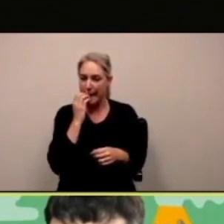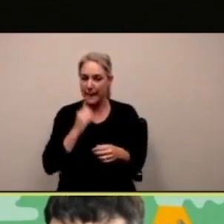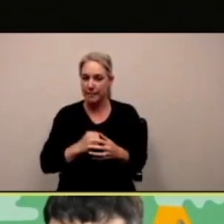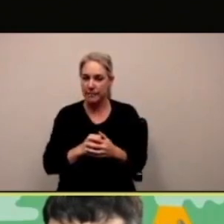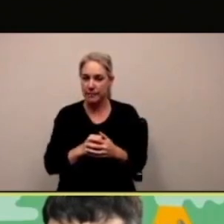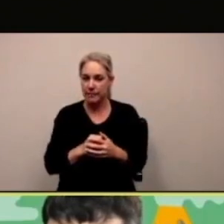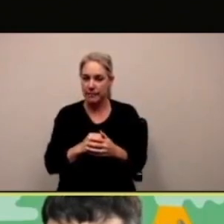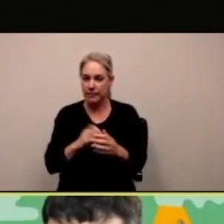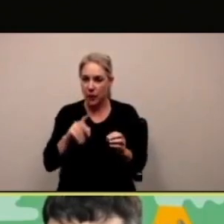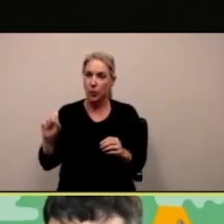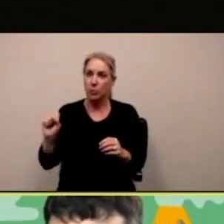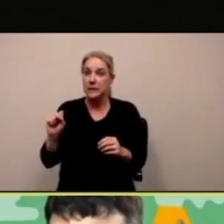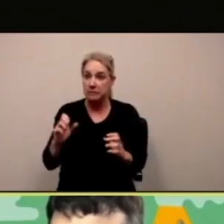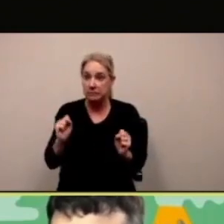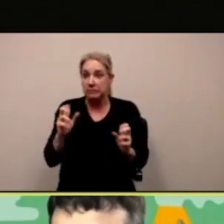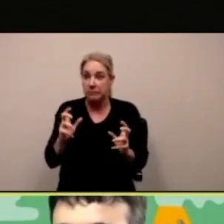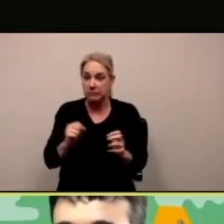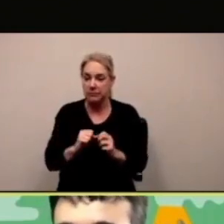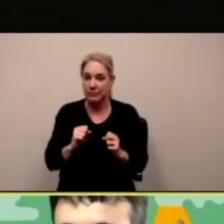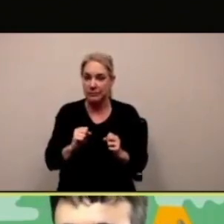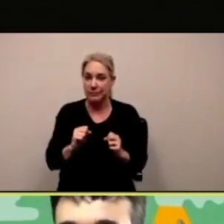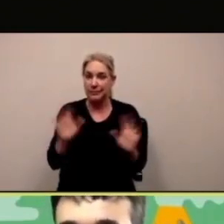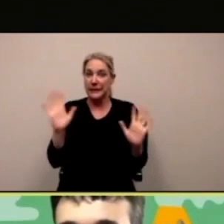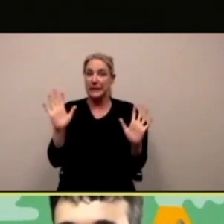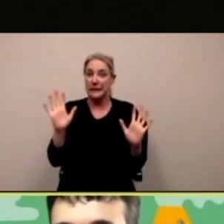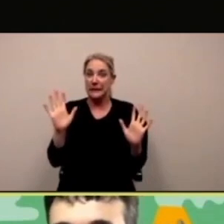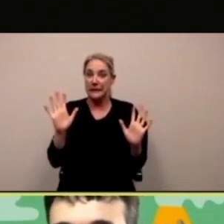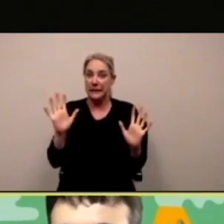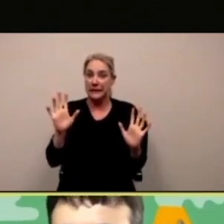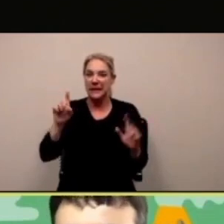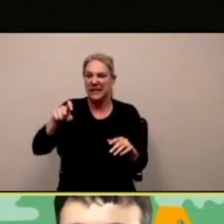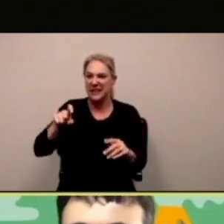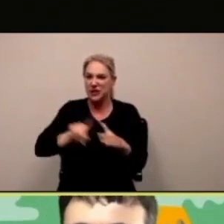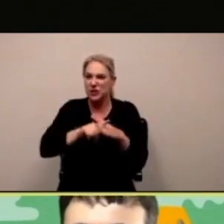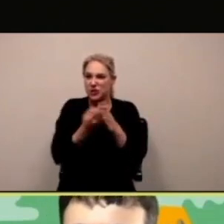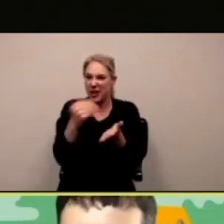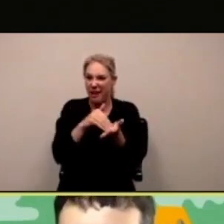Whoops. Oh no, I might have to start over again.